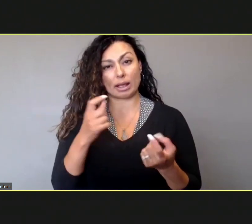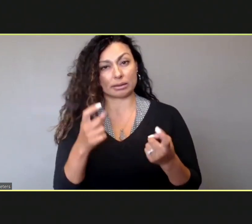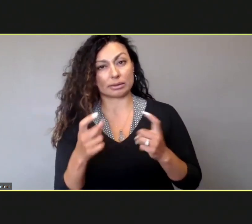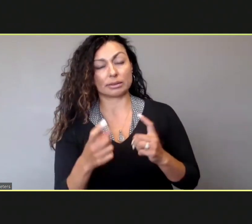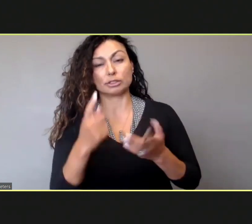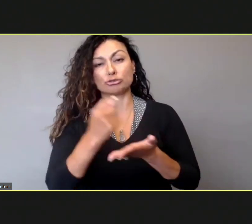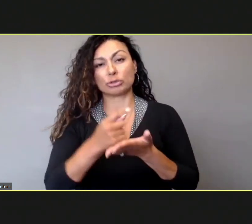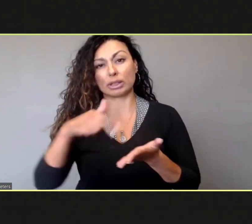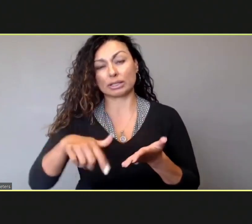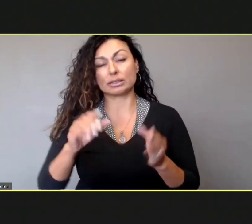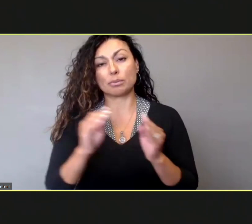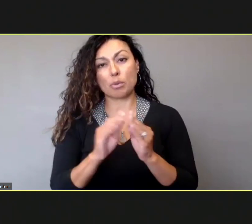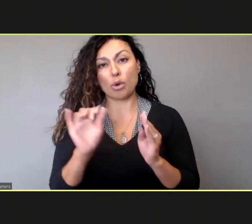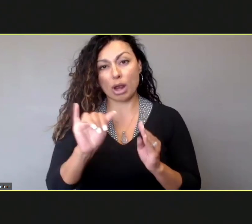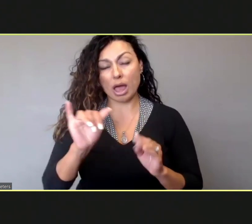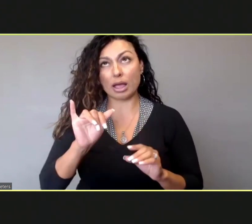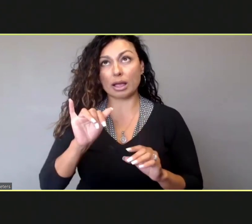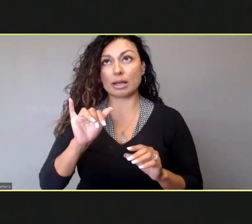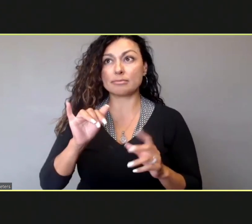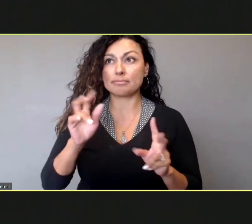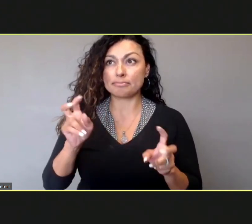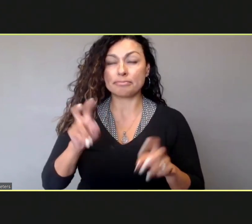more like a normal